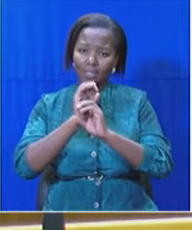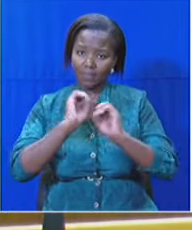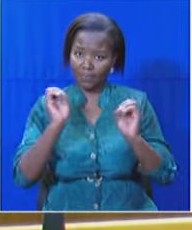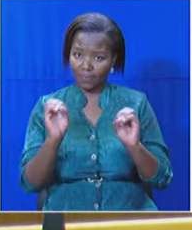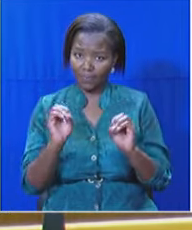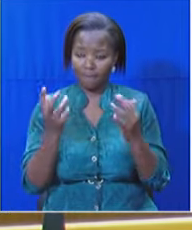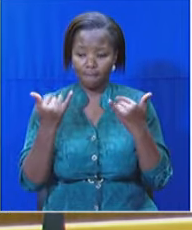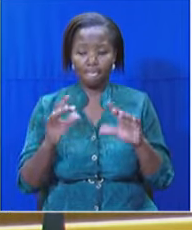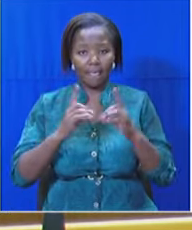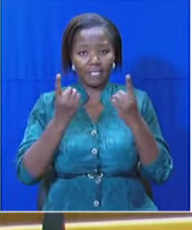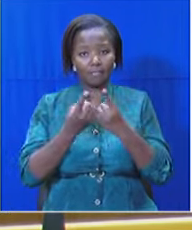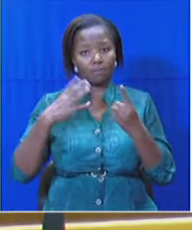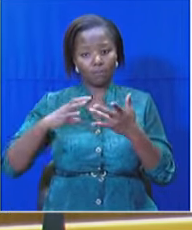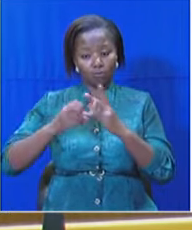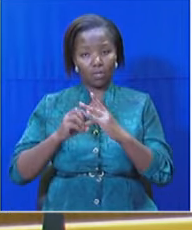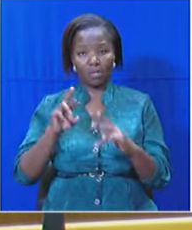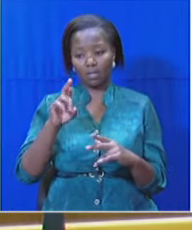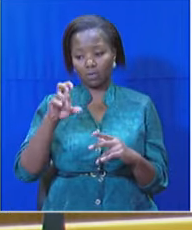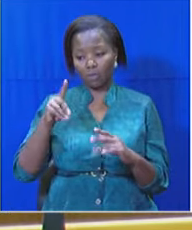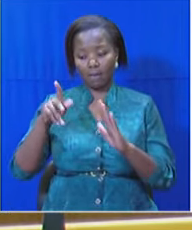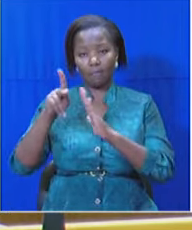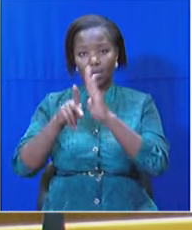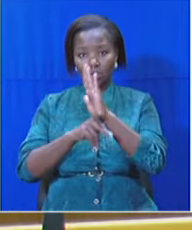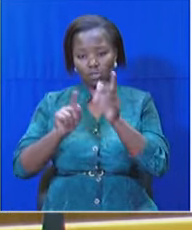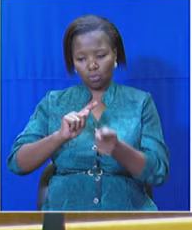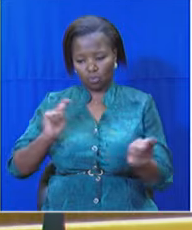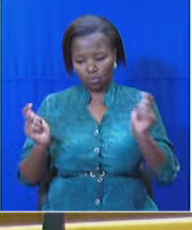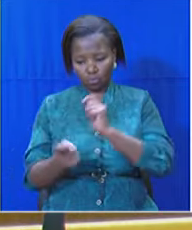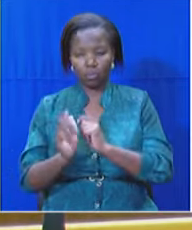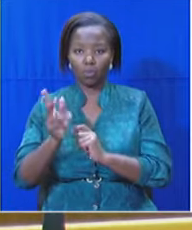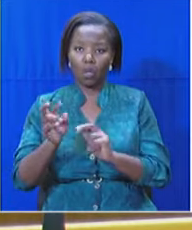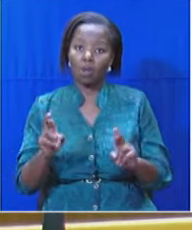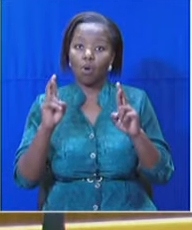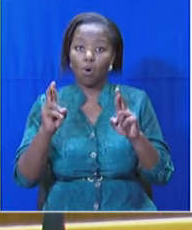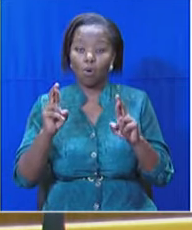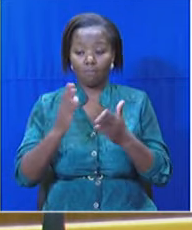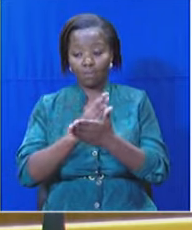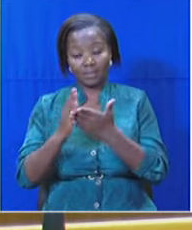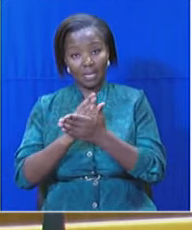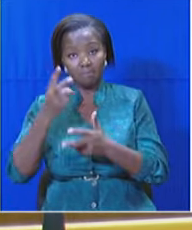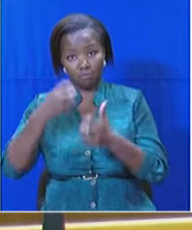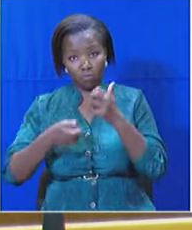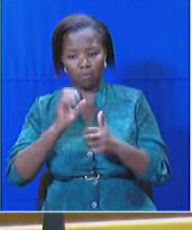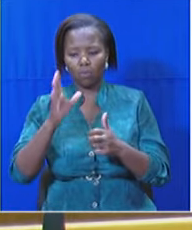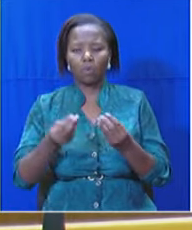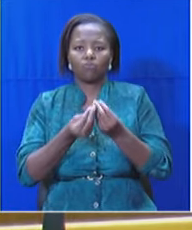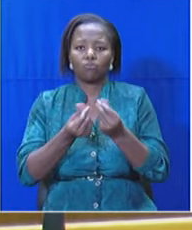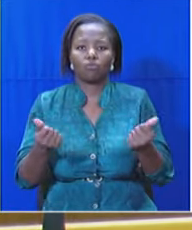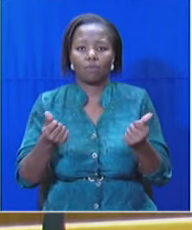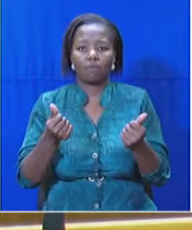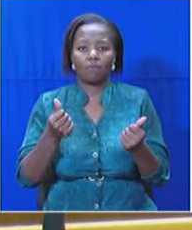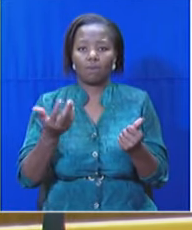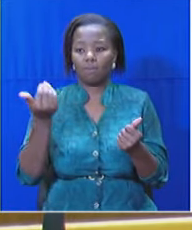the process of reviewing the RECAP policy, which we hope it will address some of the challenges mentioned in the public hearings for the